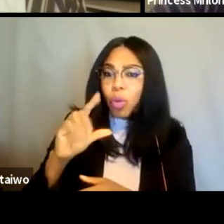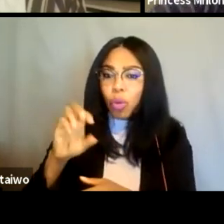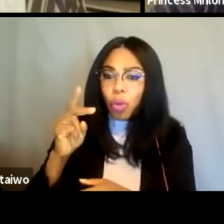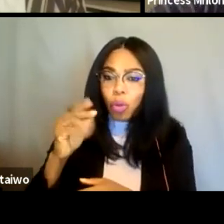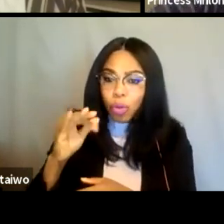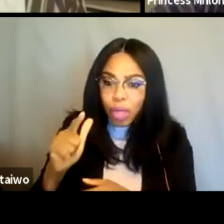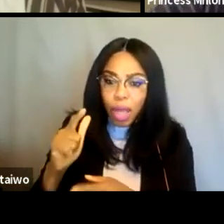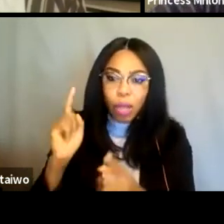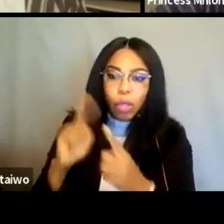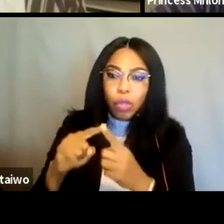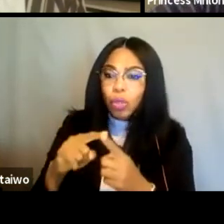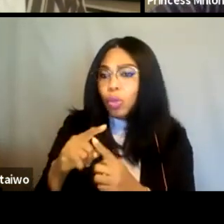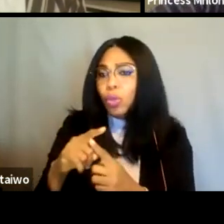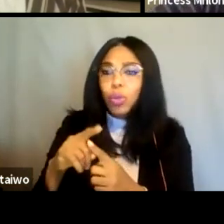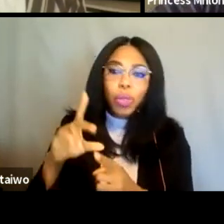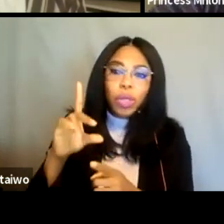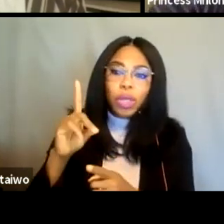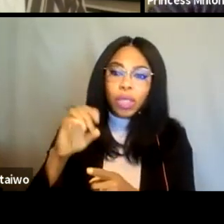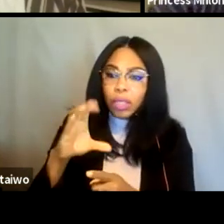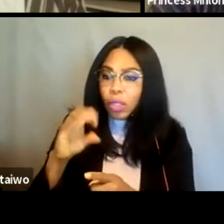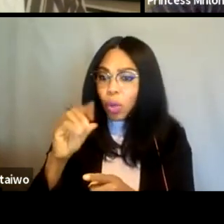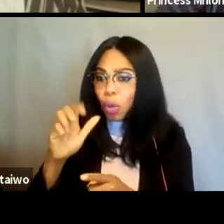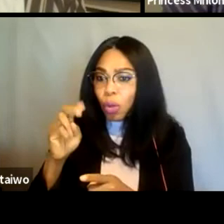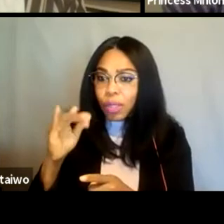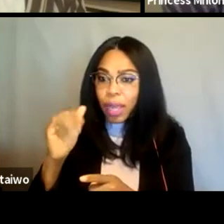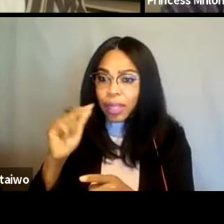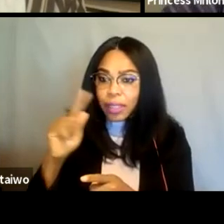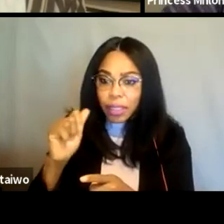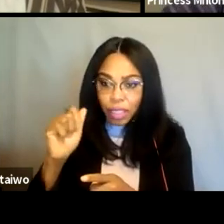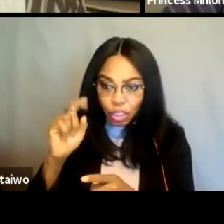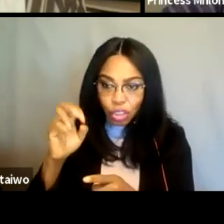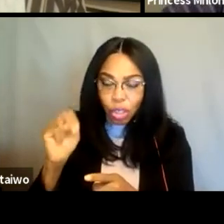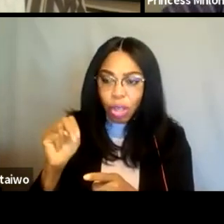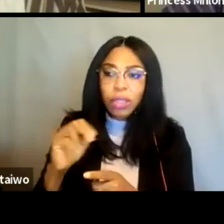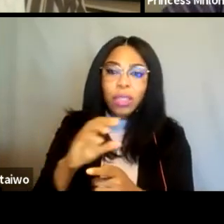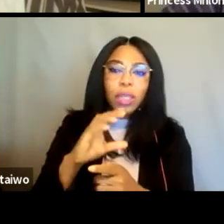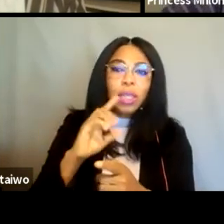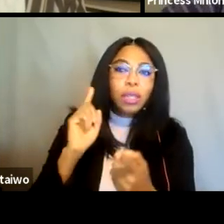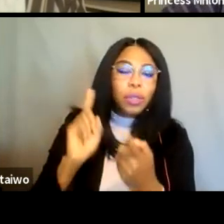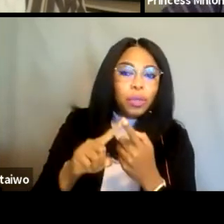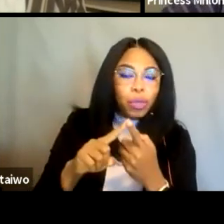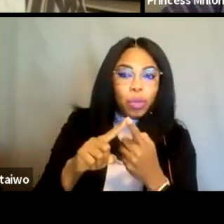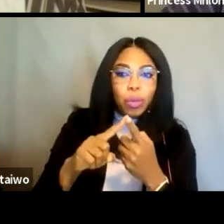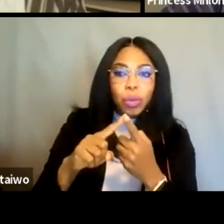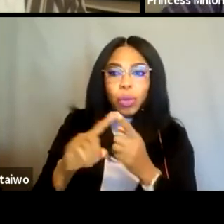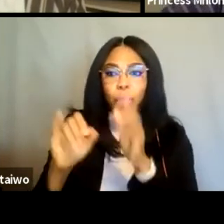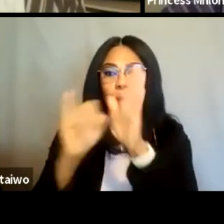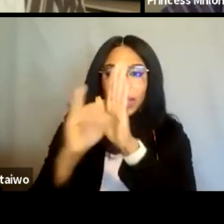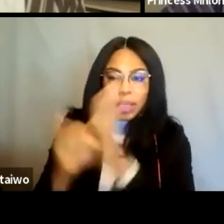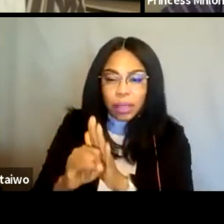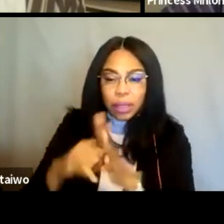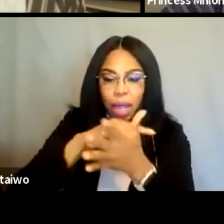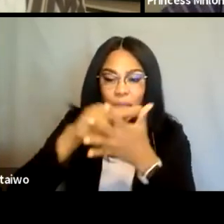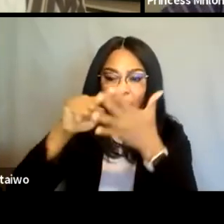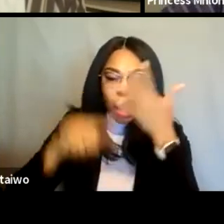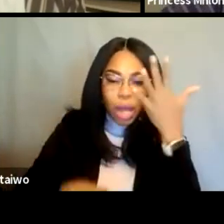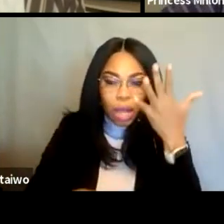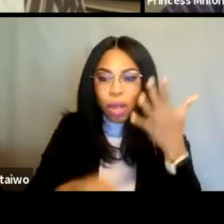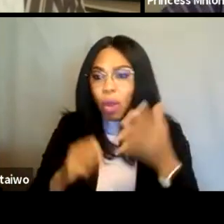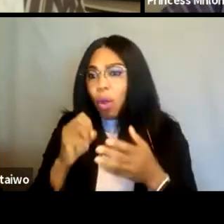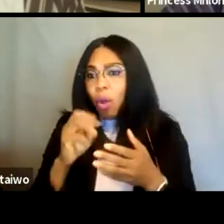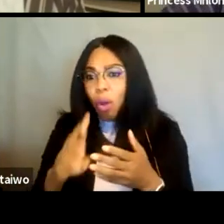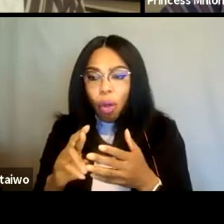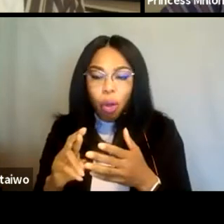to decolonization, to speaking back to identity and things like that, or to